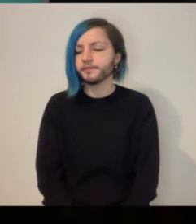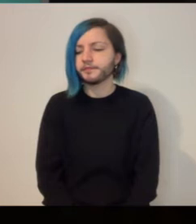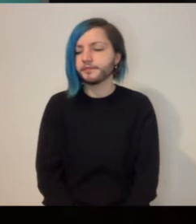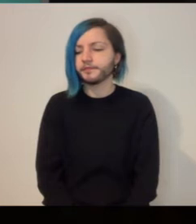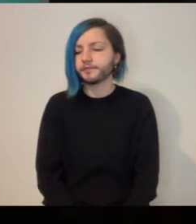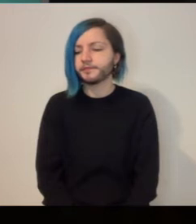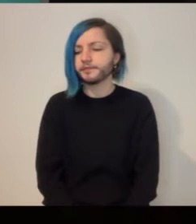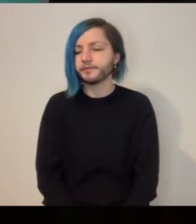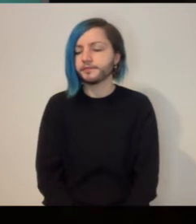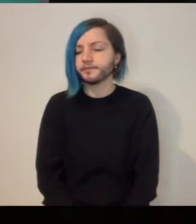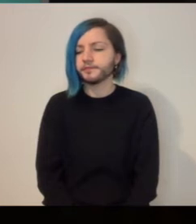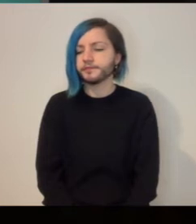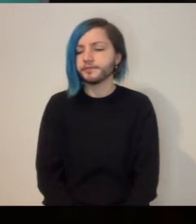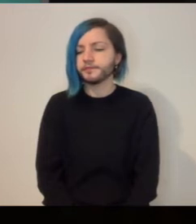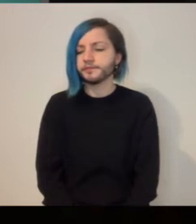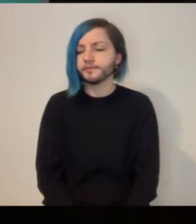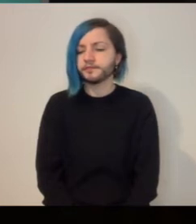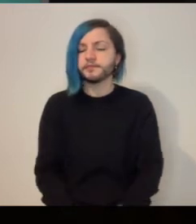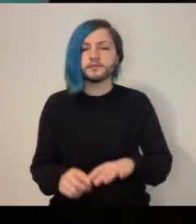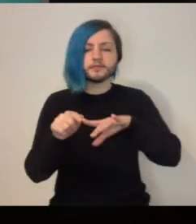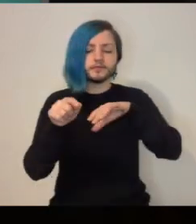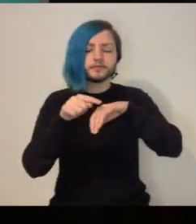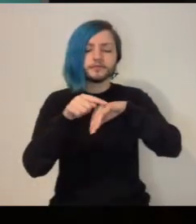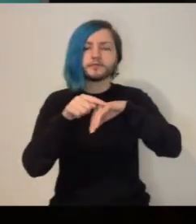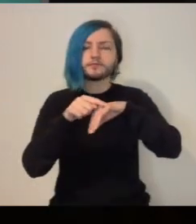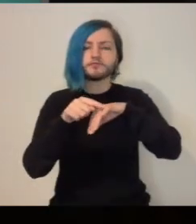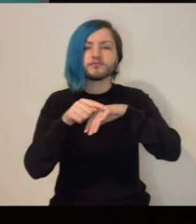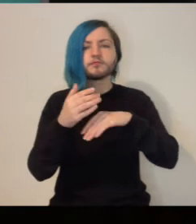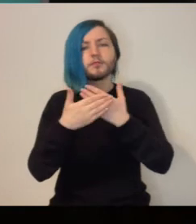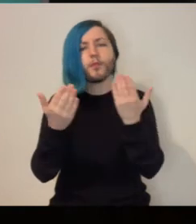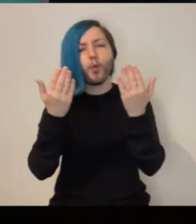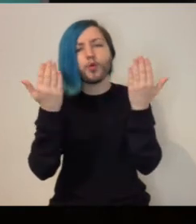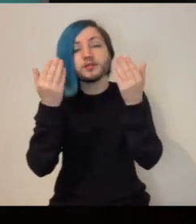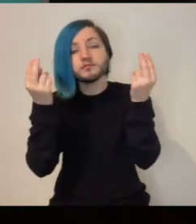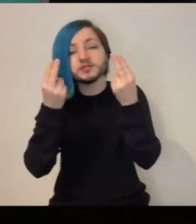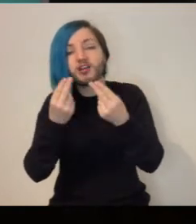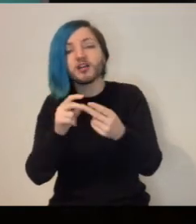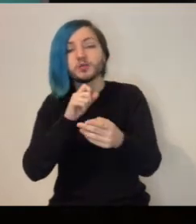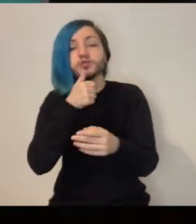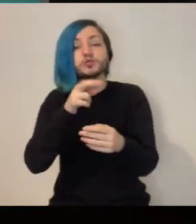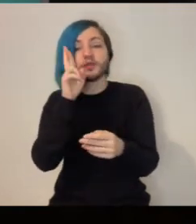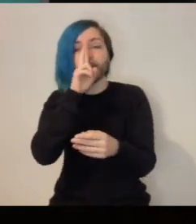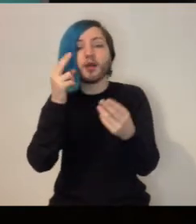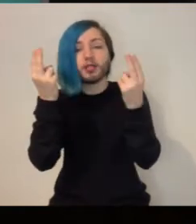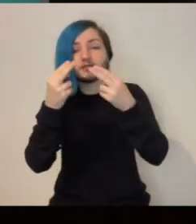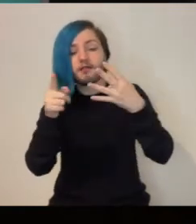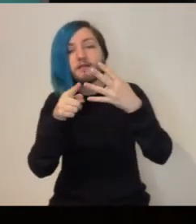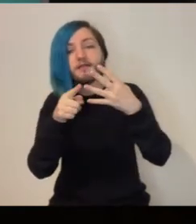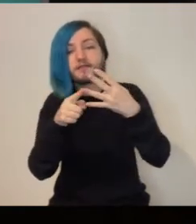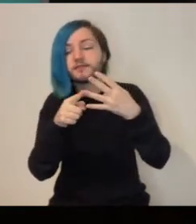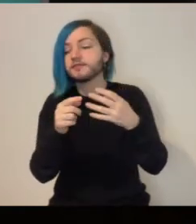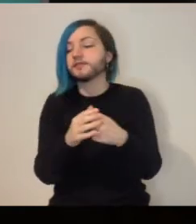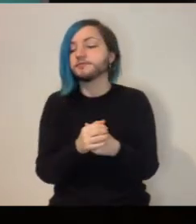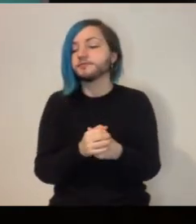Just like that. And to the side of this knuckle it's a bit darker, so I'm going to go over that purple a little bit. And that's actually quite dark, so I'm just going